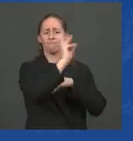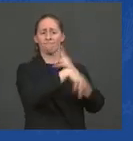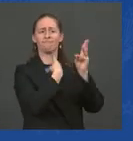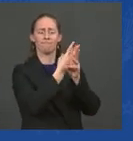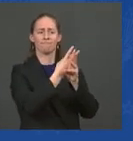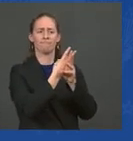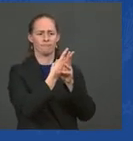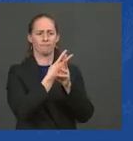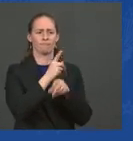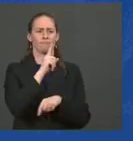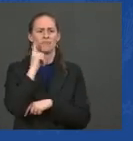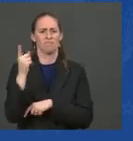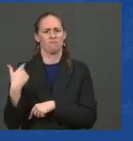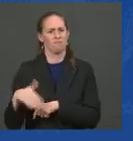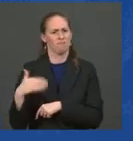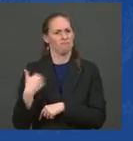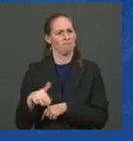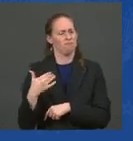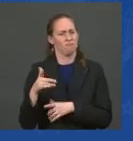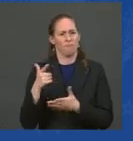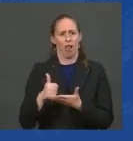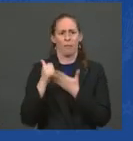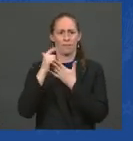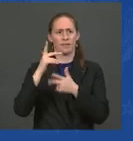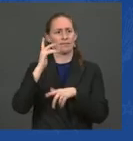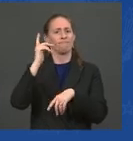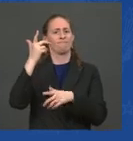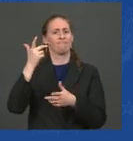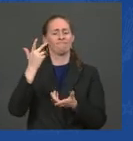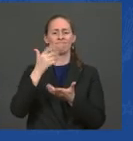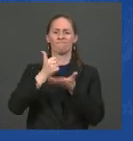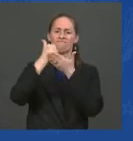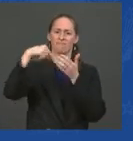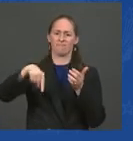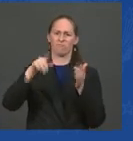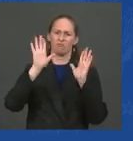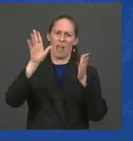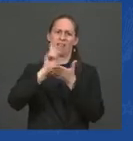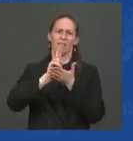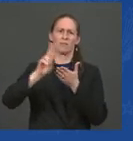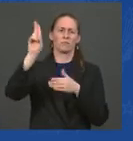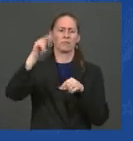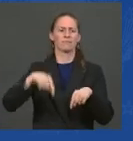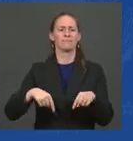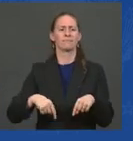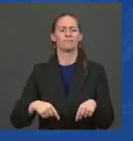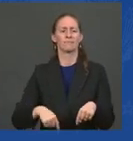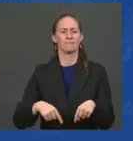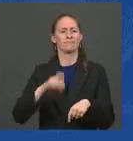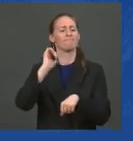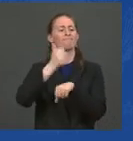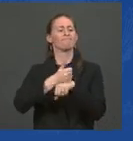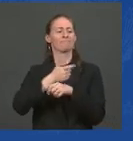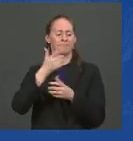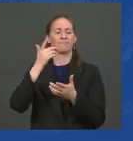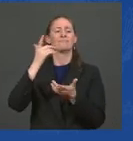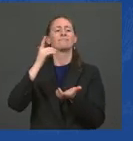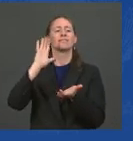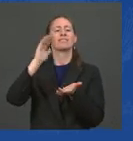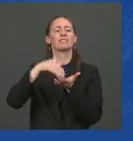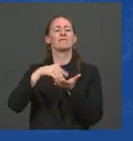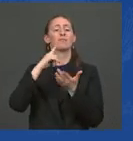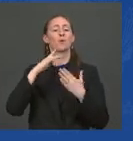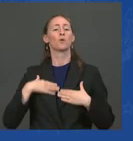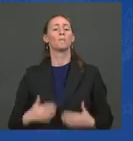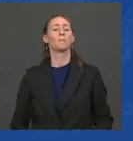institution, training the next generation of human rights defenders and passing the torch to those of you who will carry the fight on into